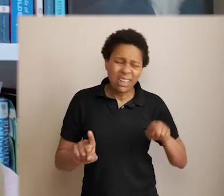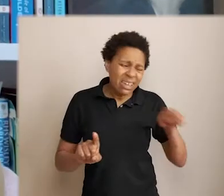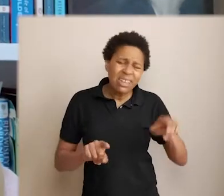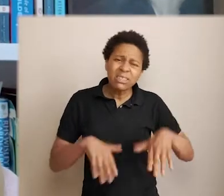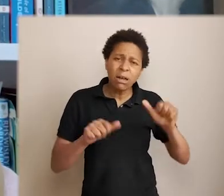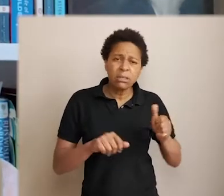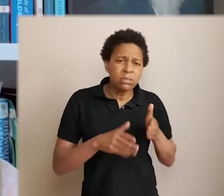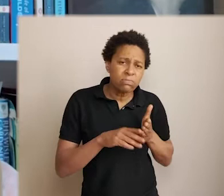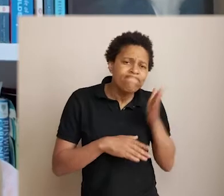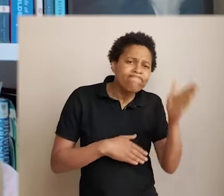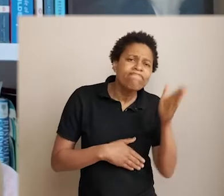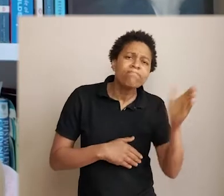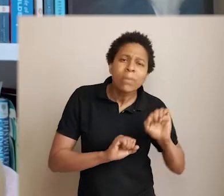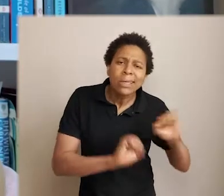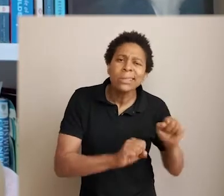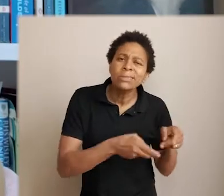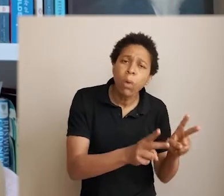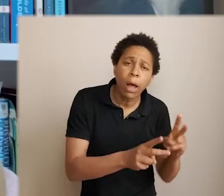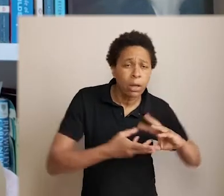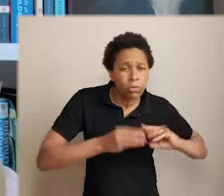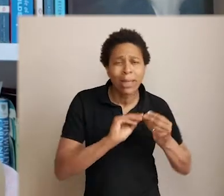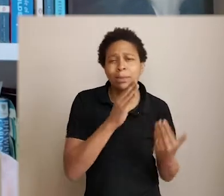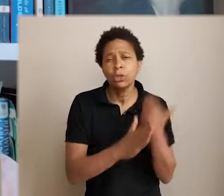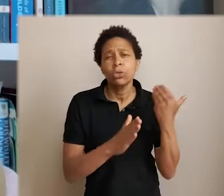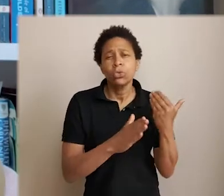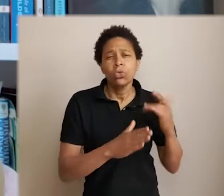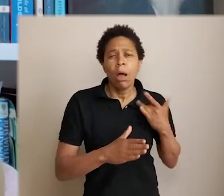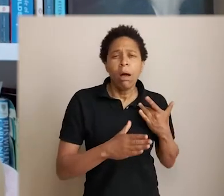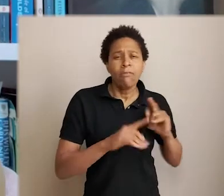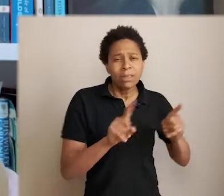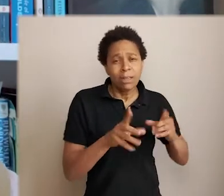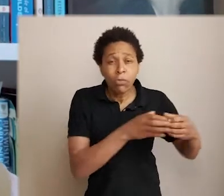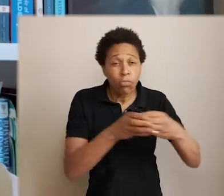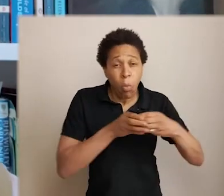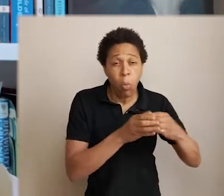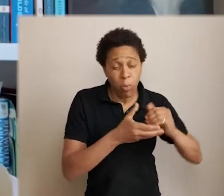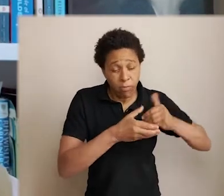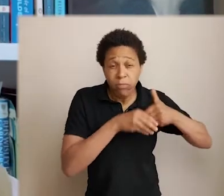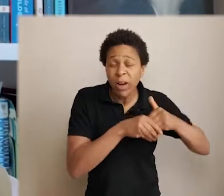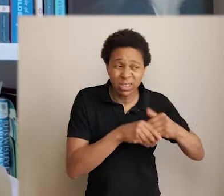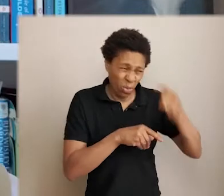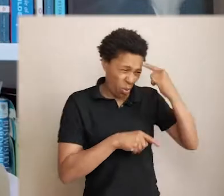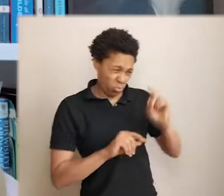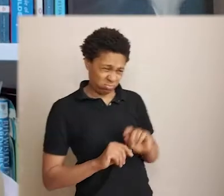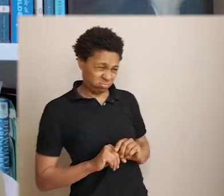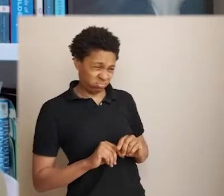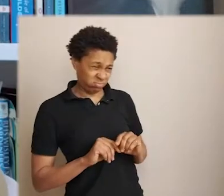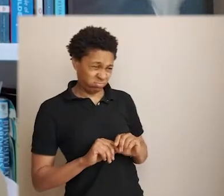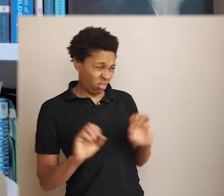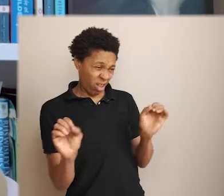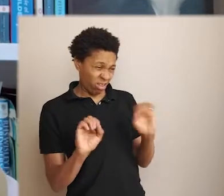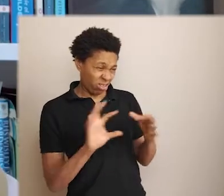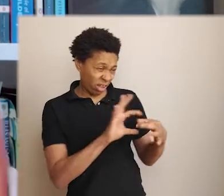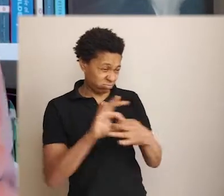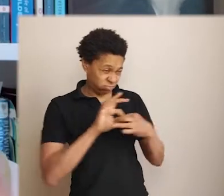different directions. I mean, he made a whole load of new friends. Suddenly, I felt I had nothing in common. I mean, these were the